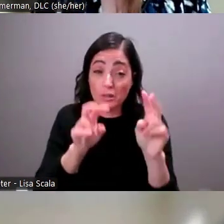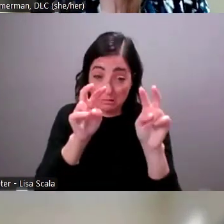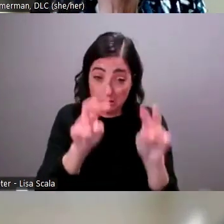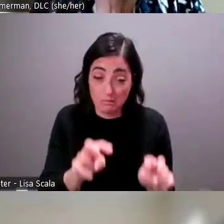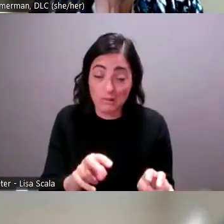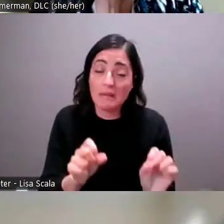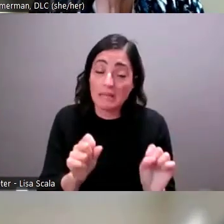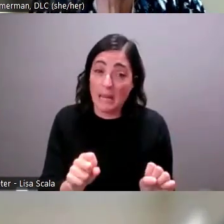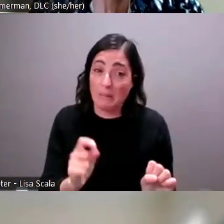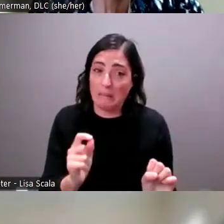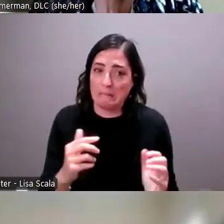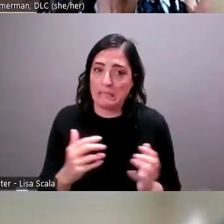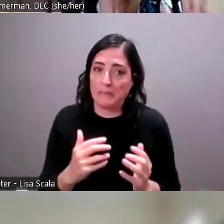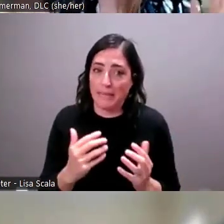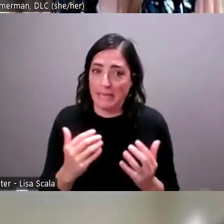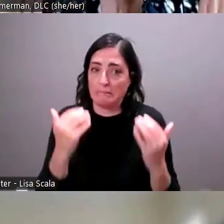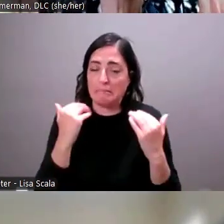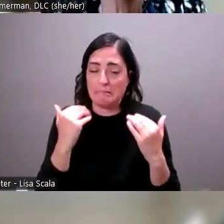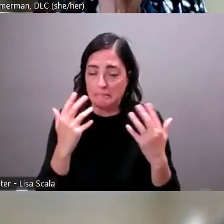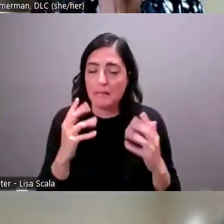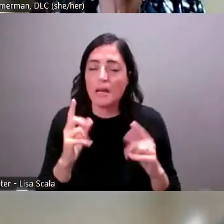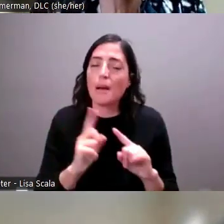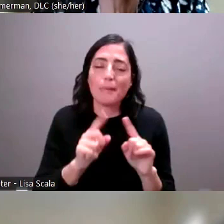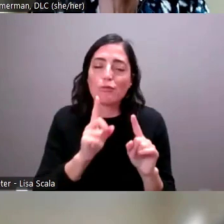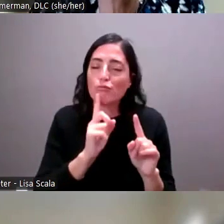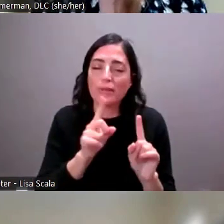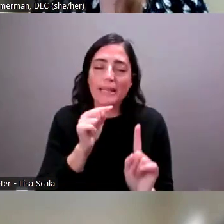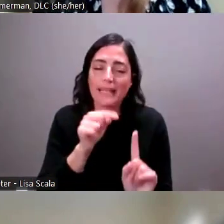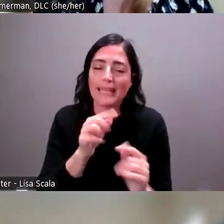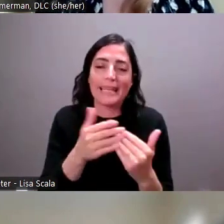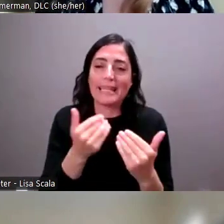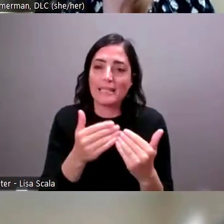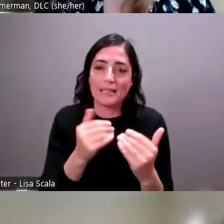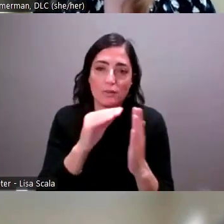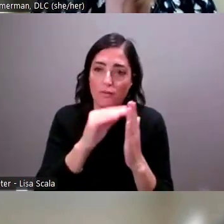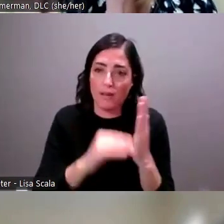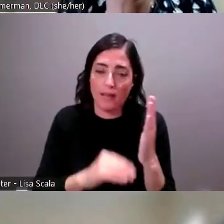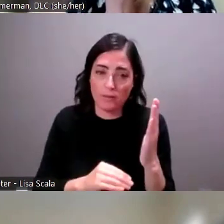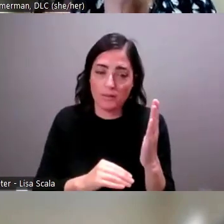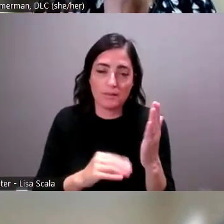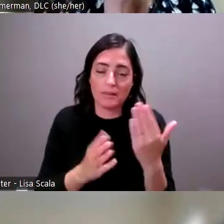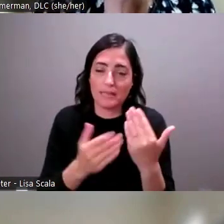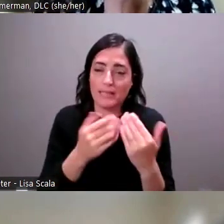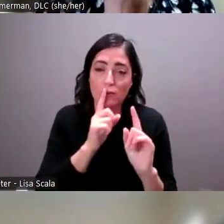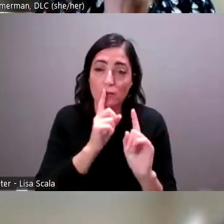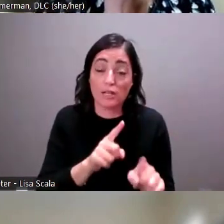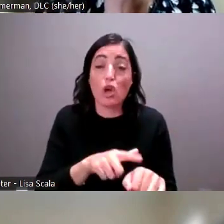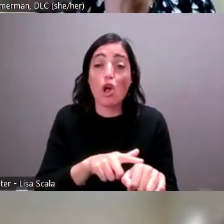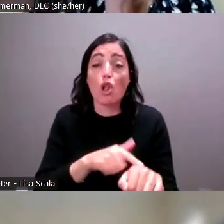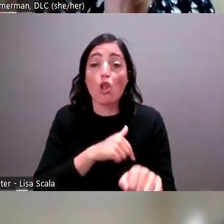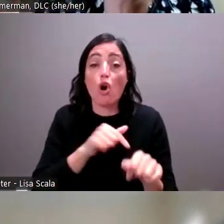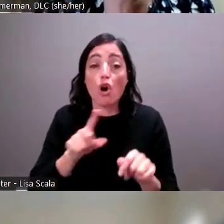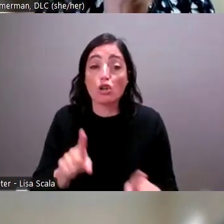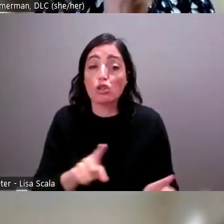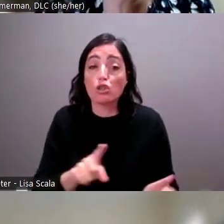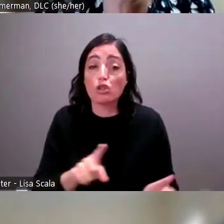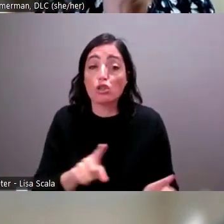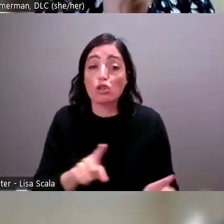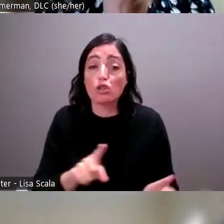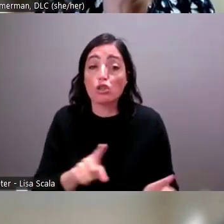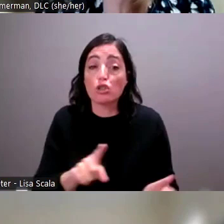bit intimidating at first, but really it's very easy. The long survey walks you through every